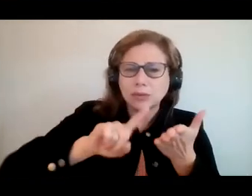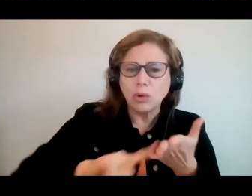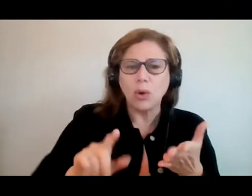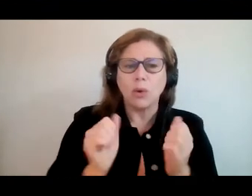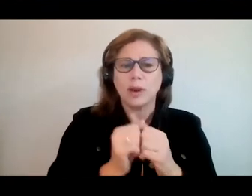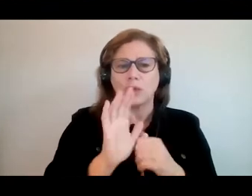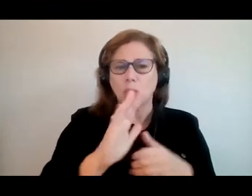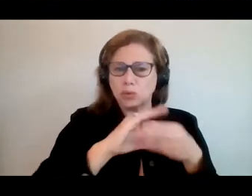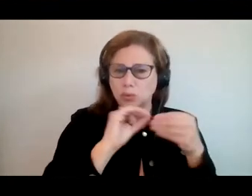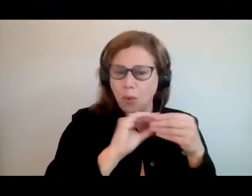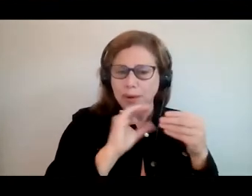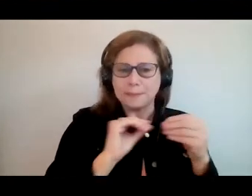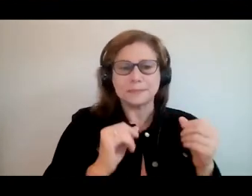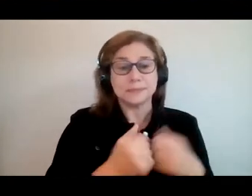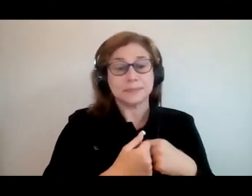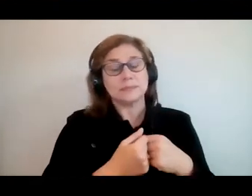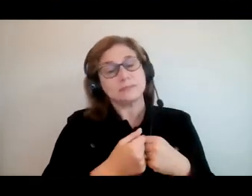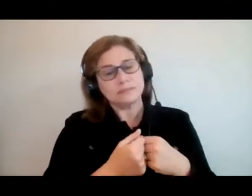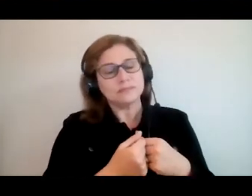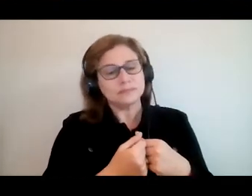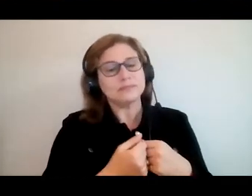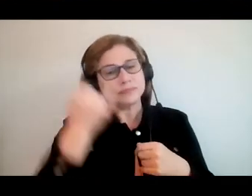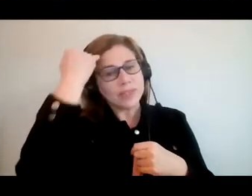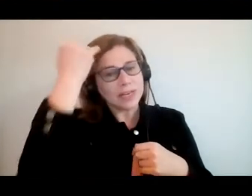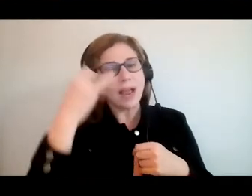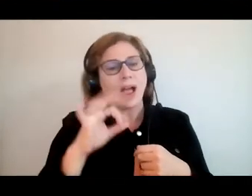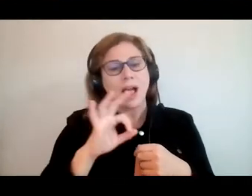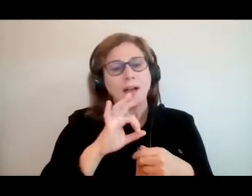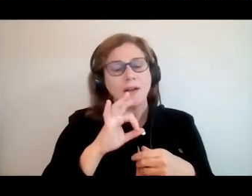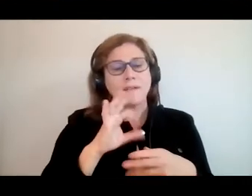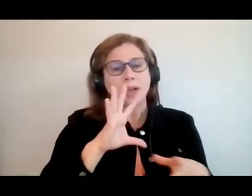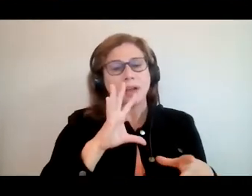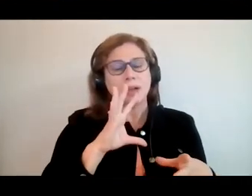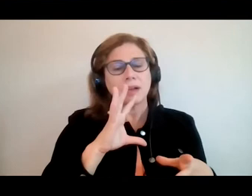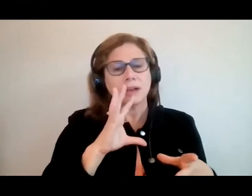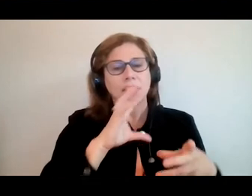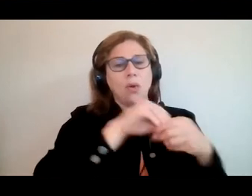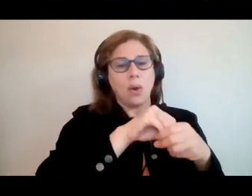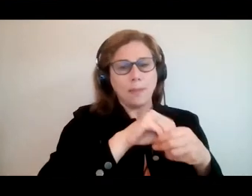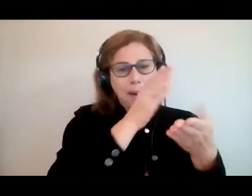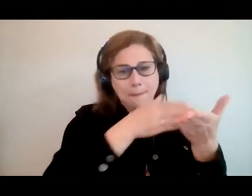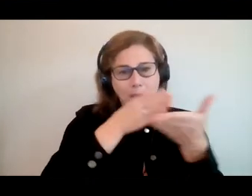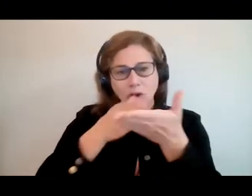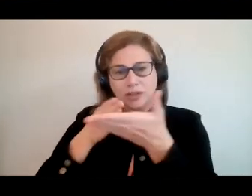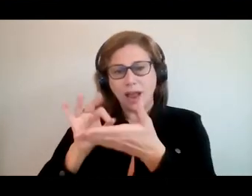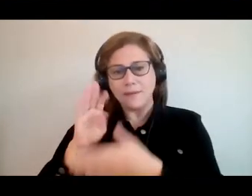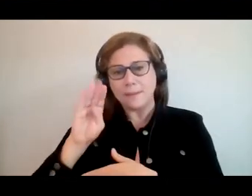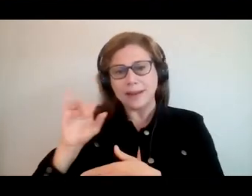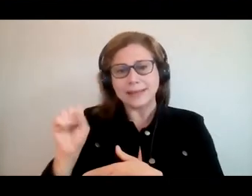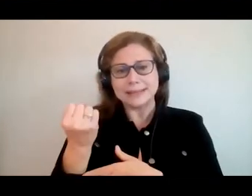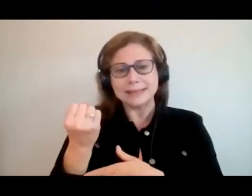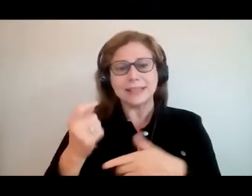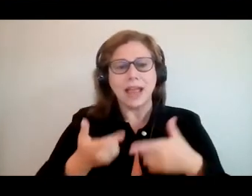So the idea of incorporating parts of Billy's life through a conversation that we would have